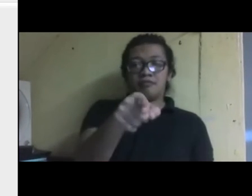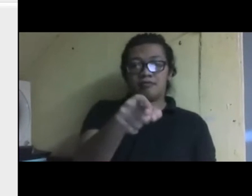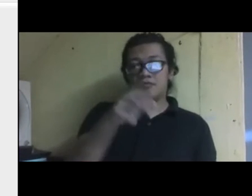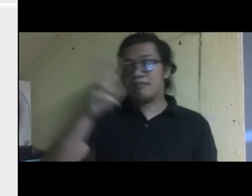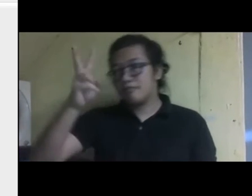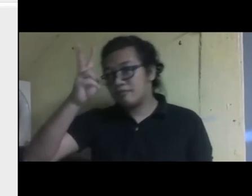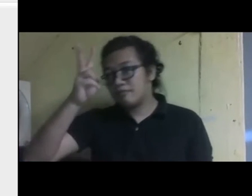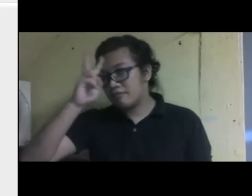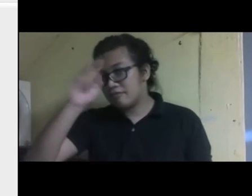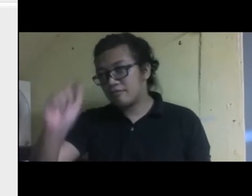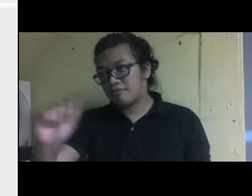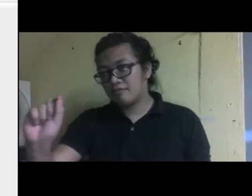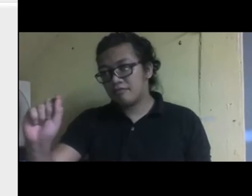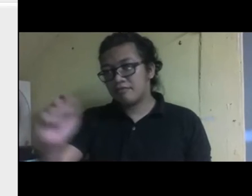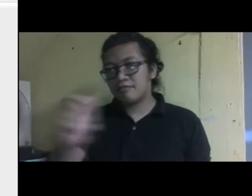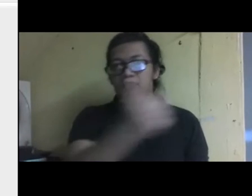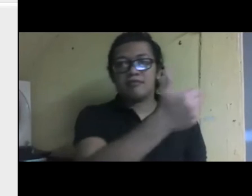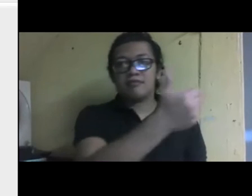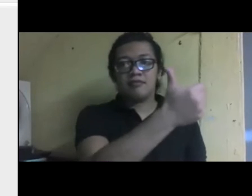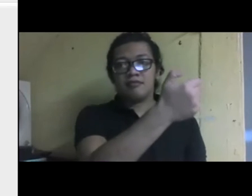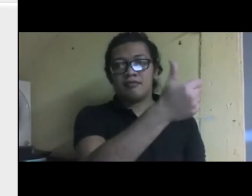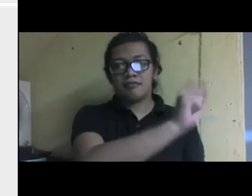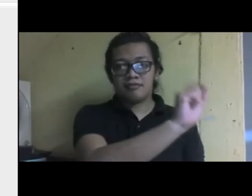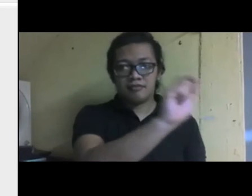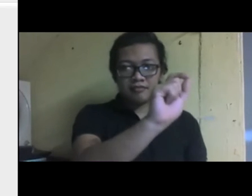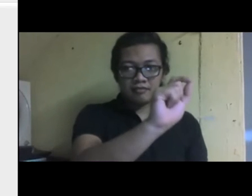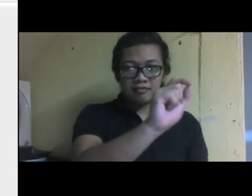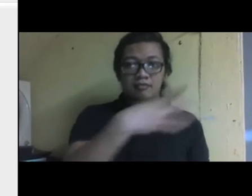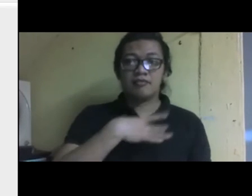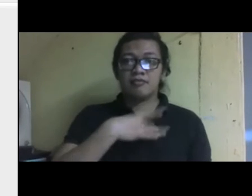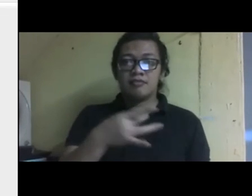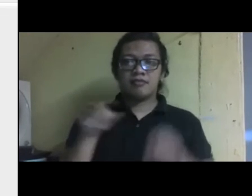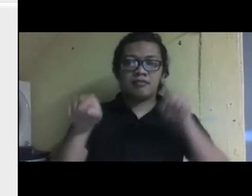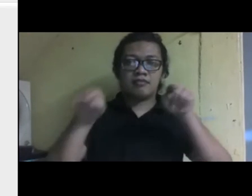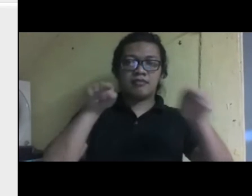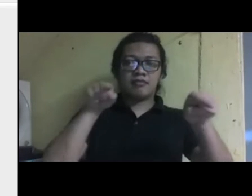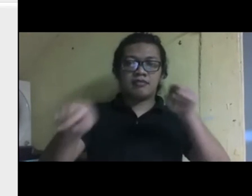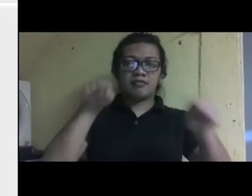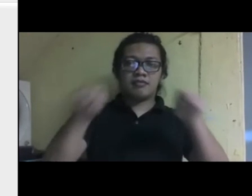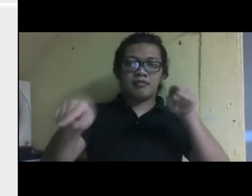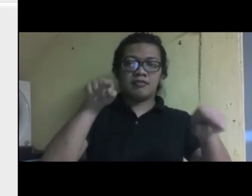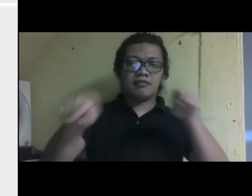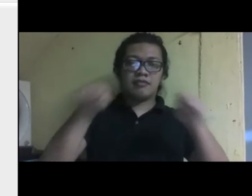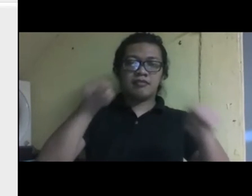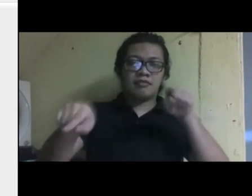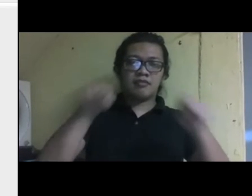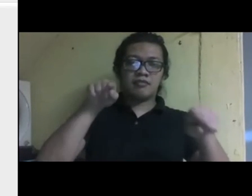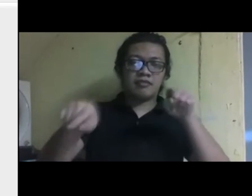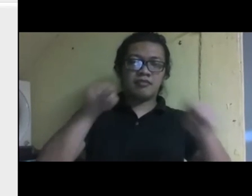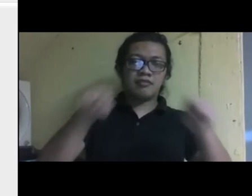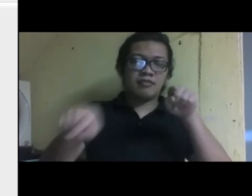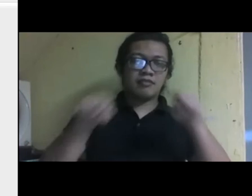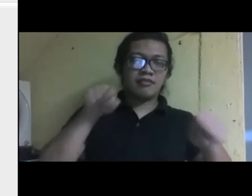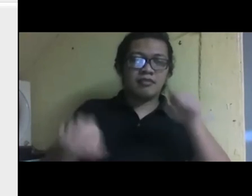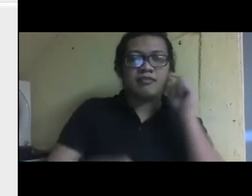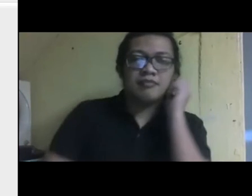like, which, this or that. So you, pencil, ball pen, like, this